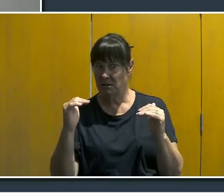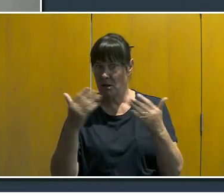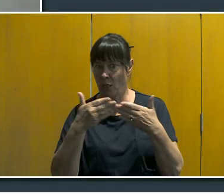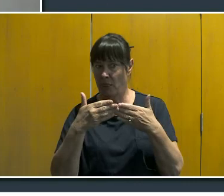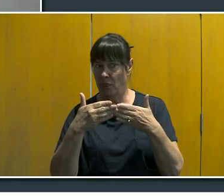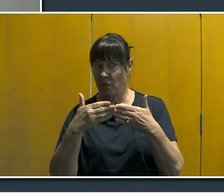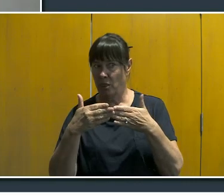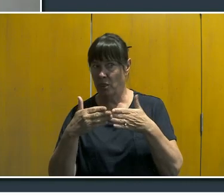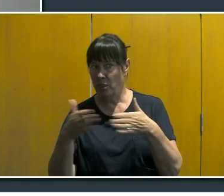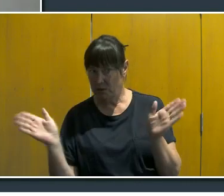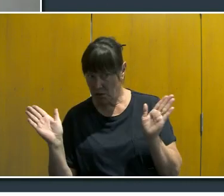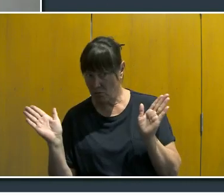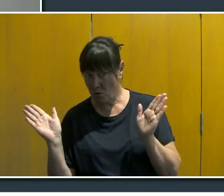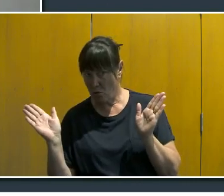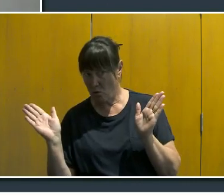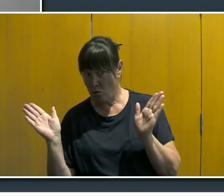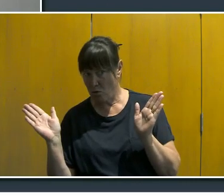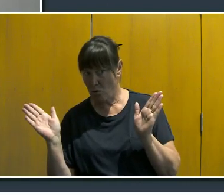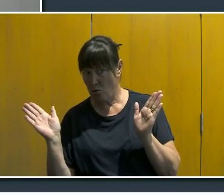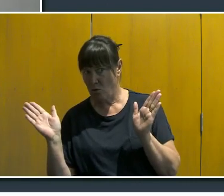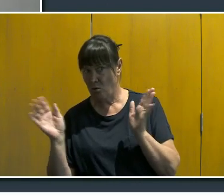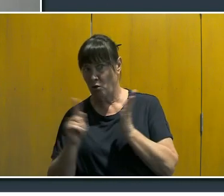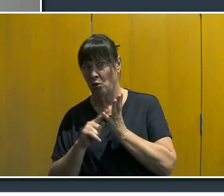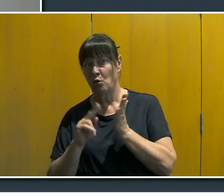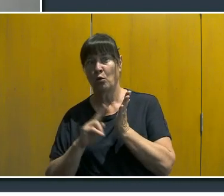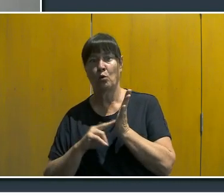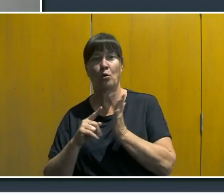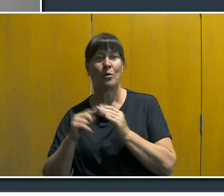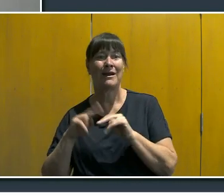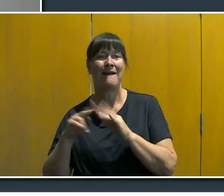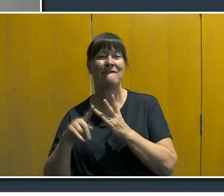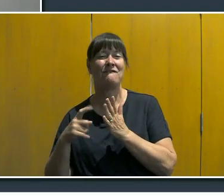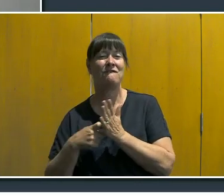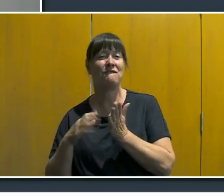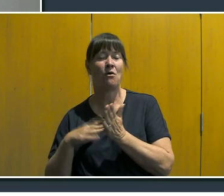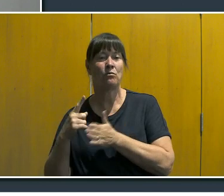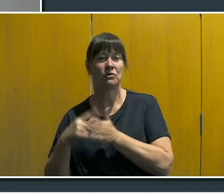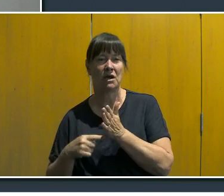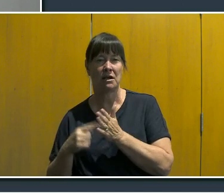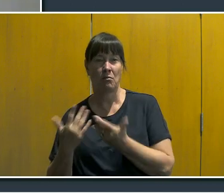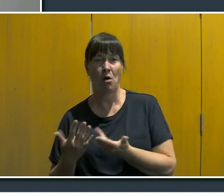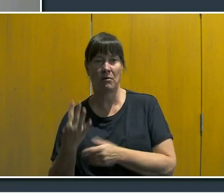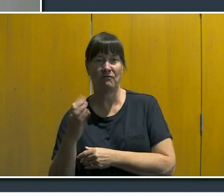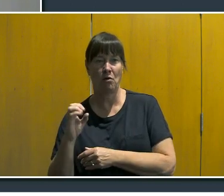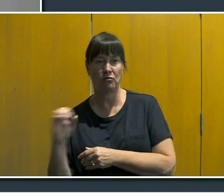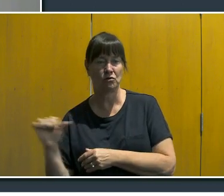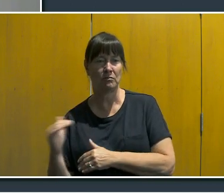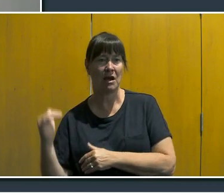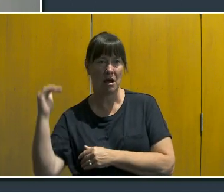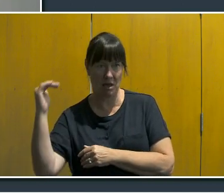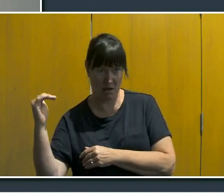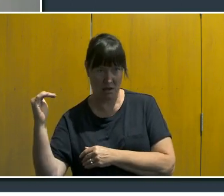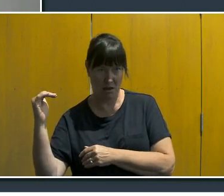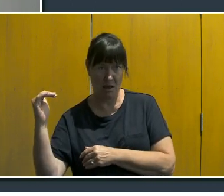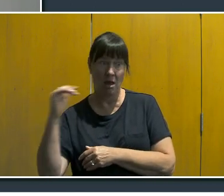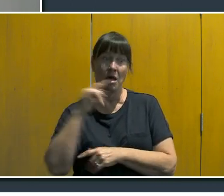general uniform charge. It's currently 400. It should be increased to more, and then you should